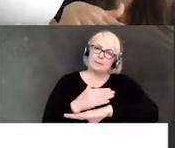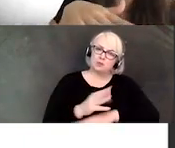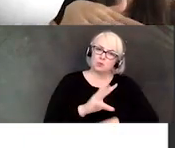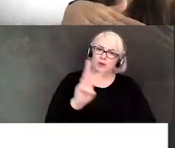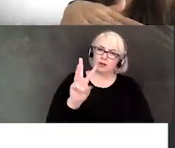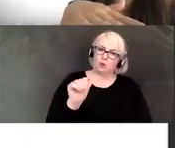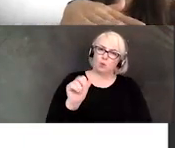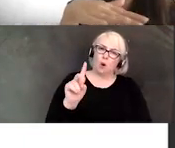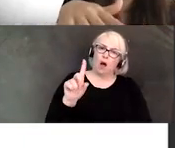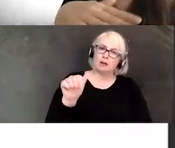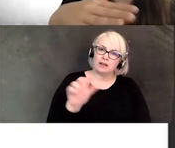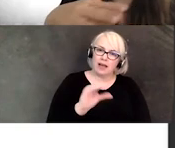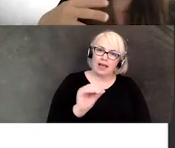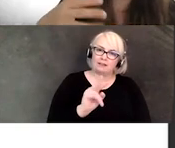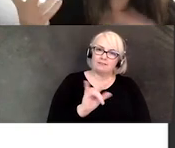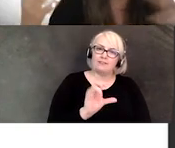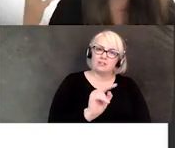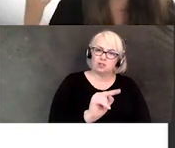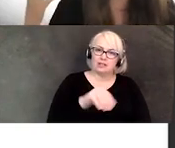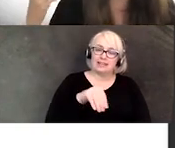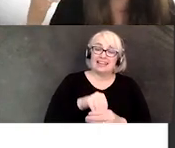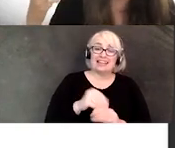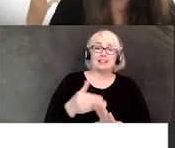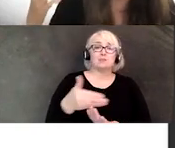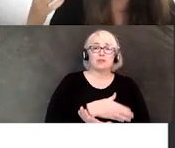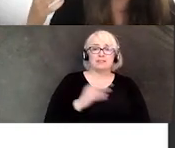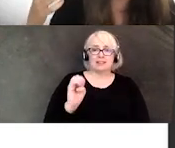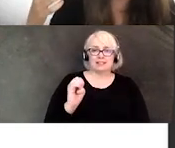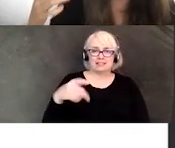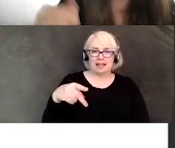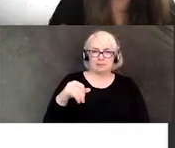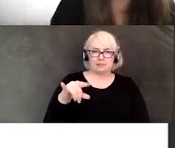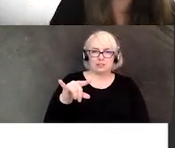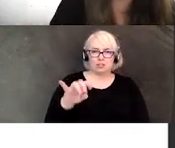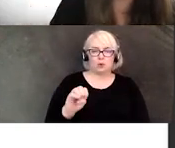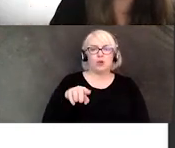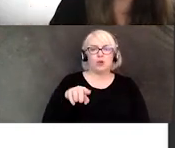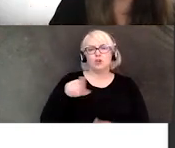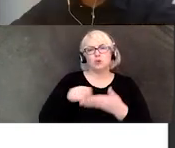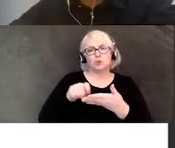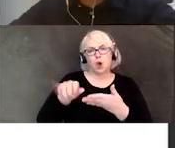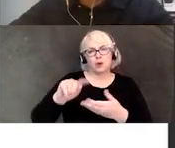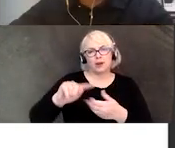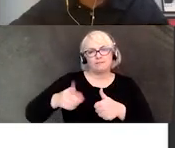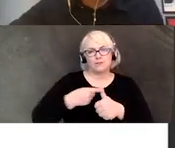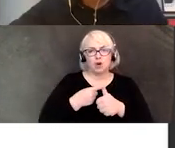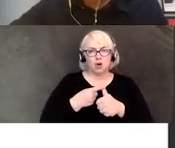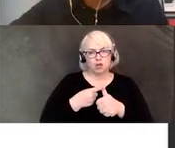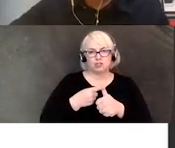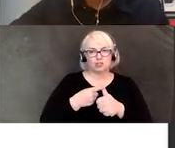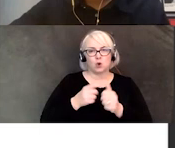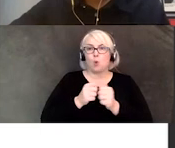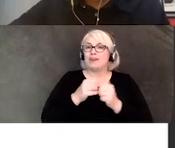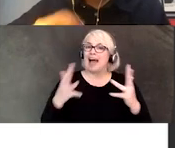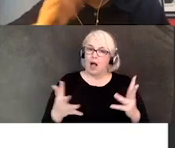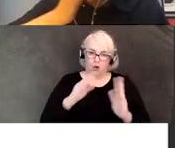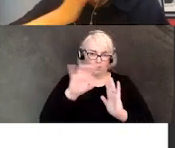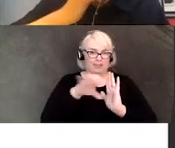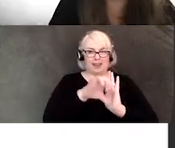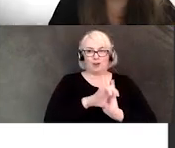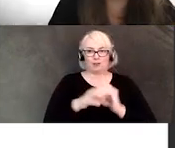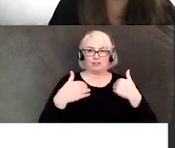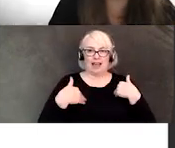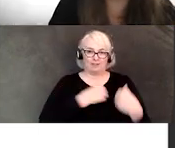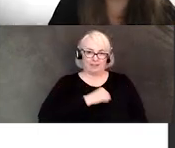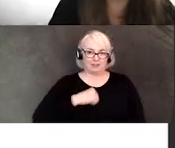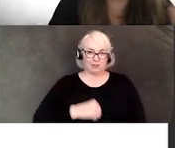wrote it first without them having superpowers. Does this ring a bell? Yeah. Um, and I was